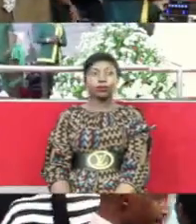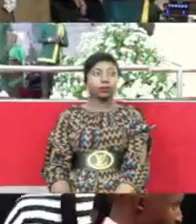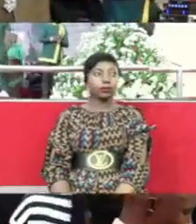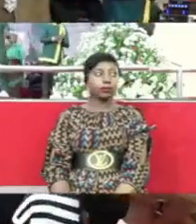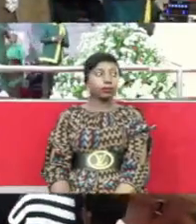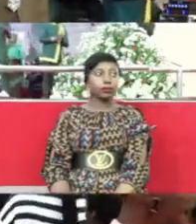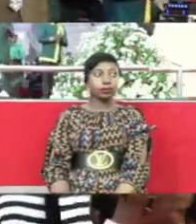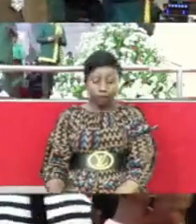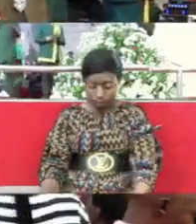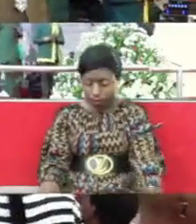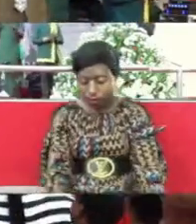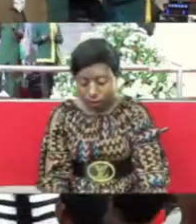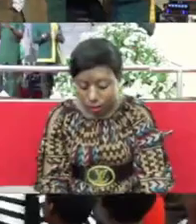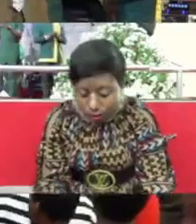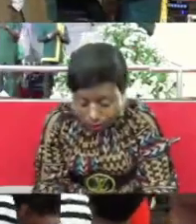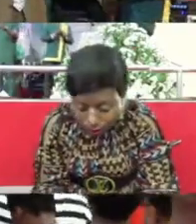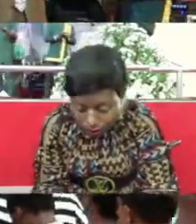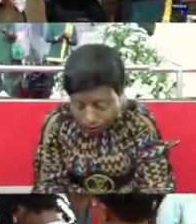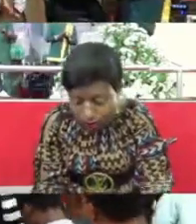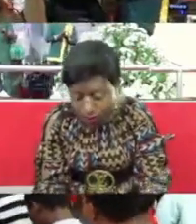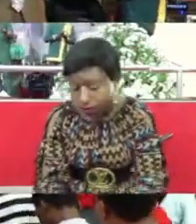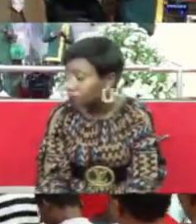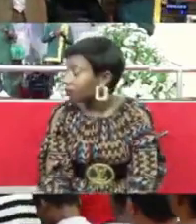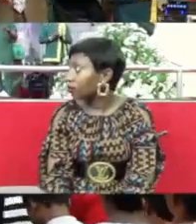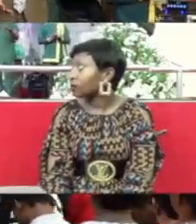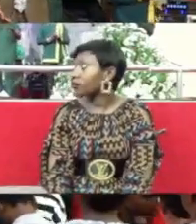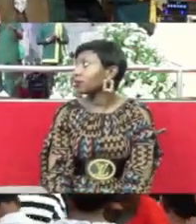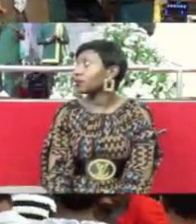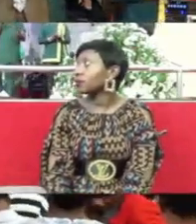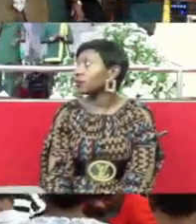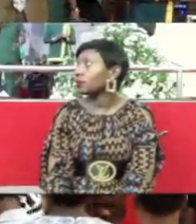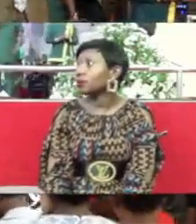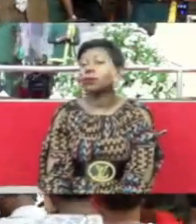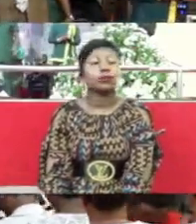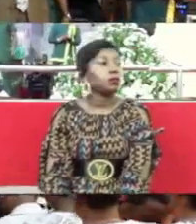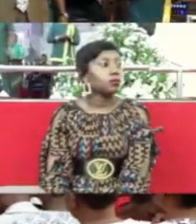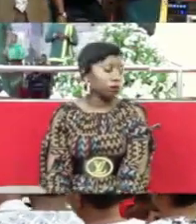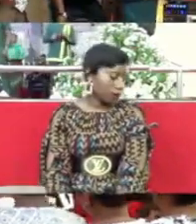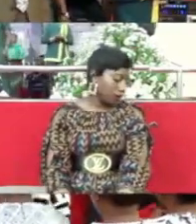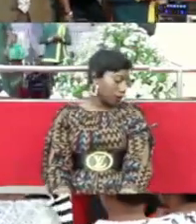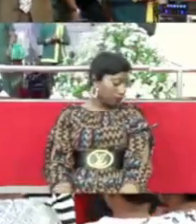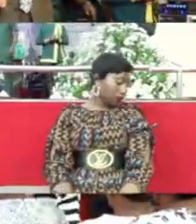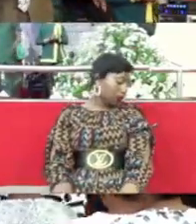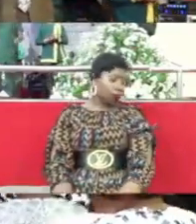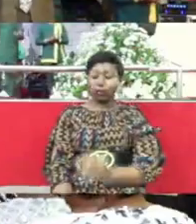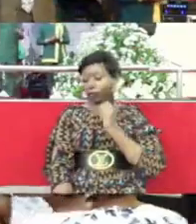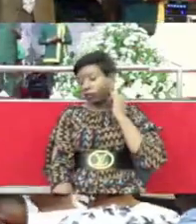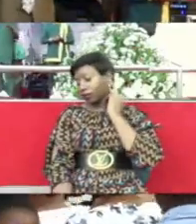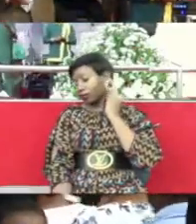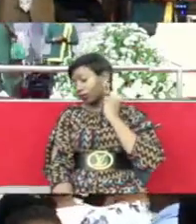ukipokea huyo upako, rudi katika kiti chako, kaa chini, tulia, mwambie Mungu hivyo ndivyo ilivyo. Continue